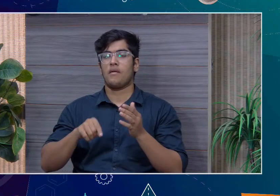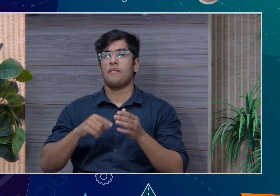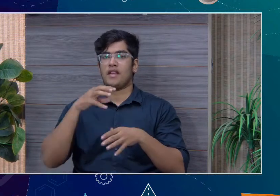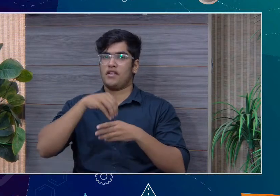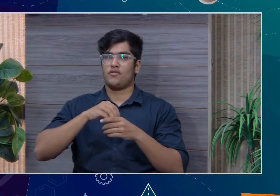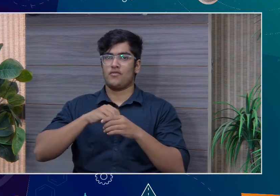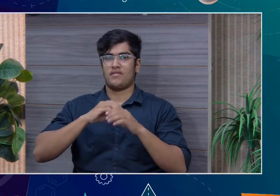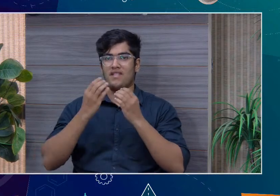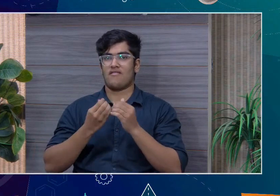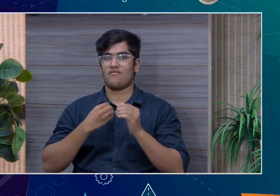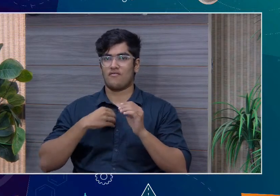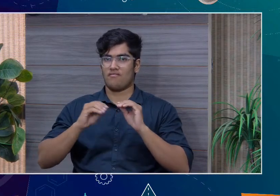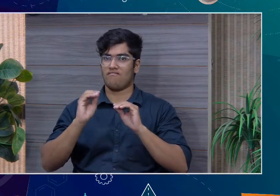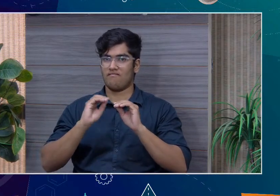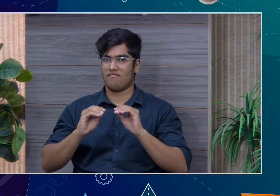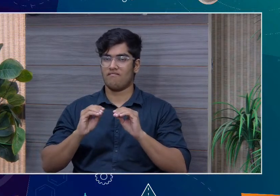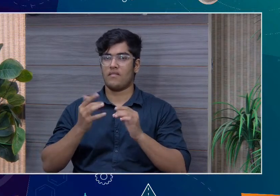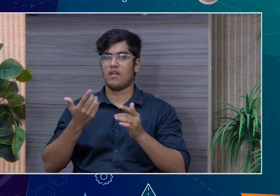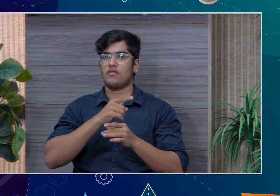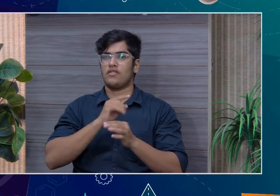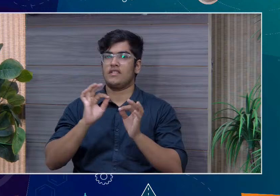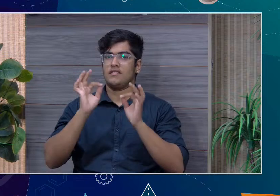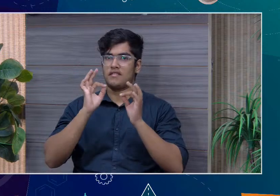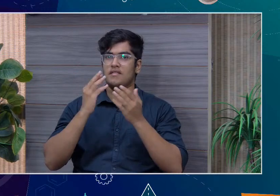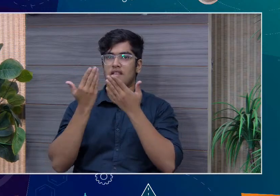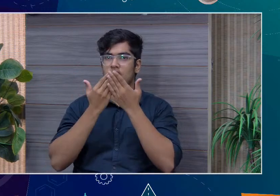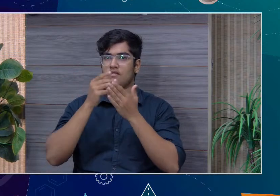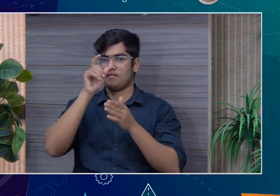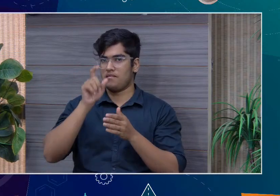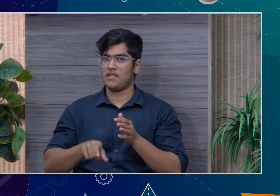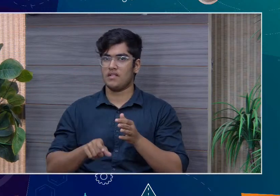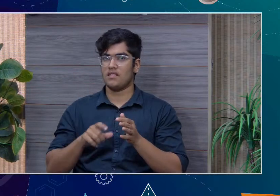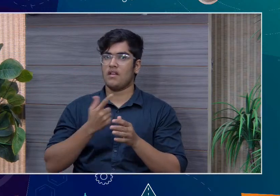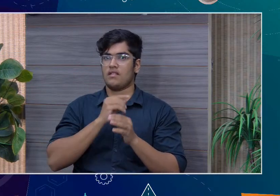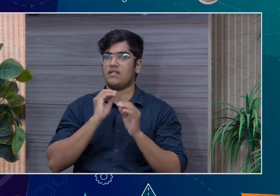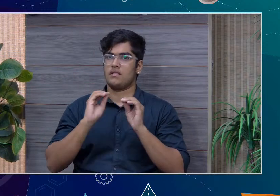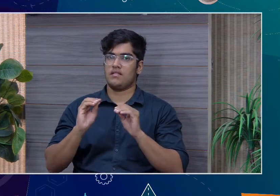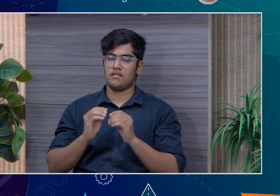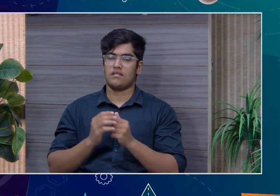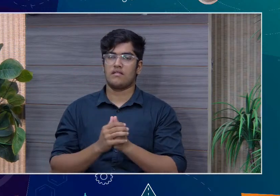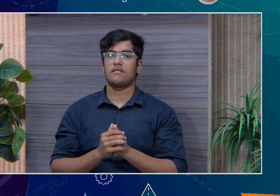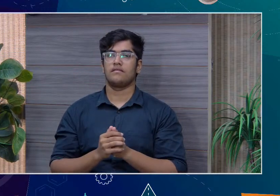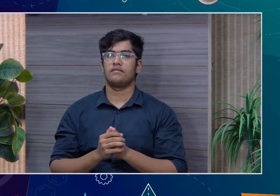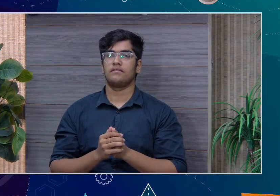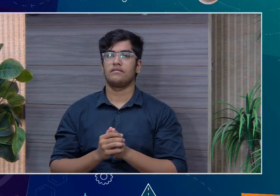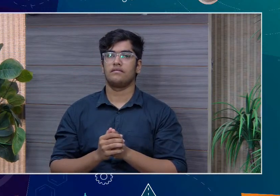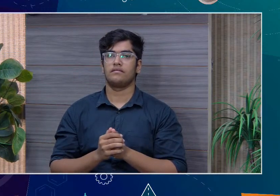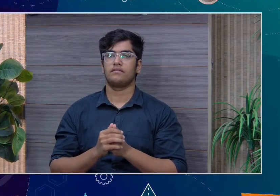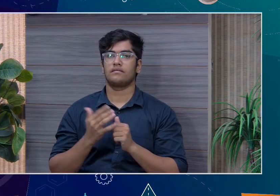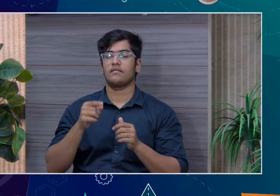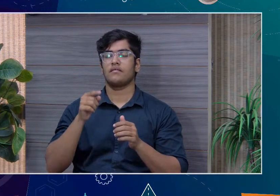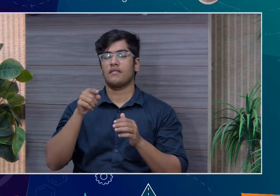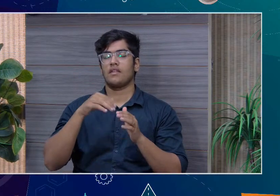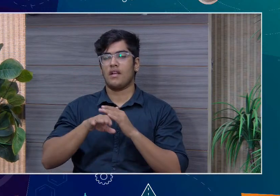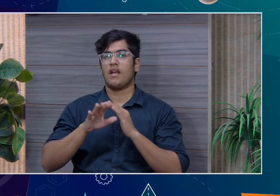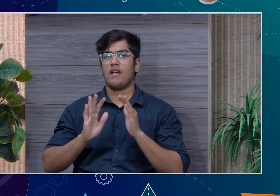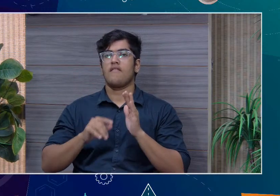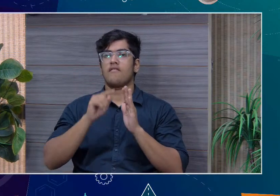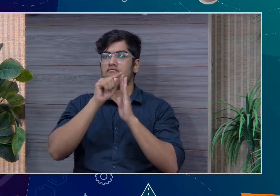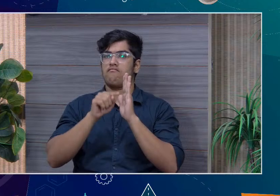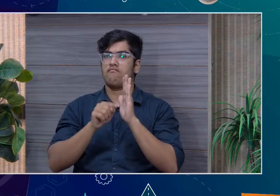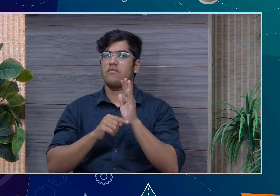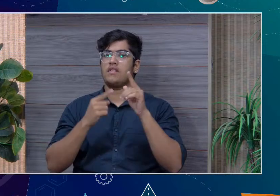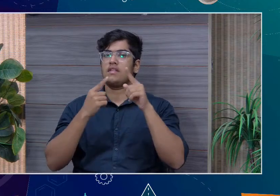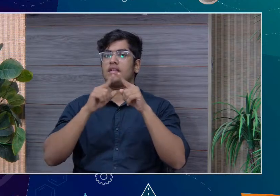inclusive classroom, and when you, being a special educator, is teaching it in an inclusive classroom, there are certain teaching learning